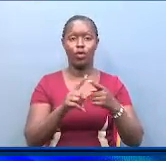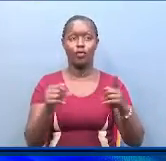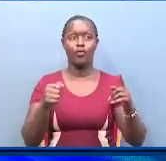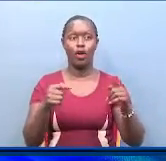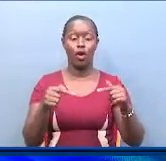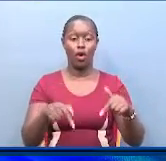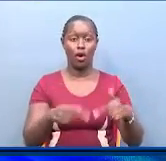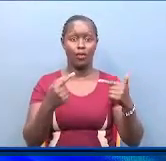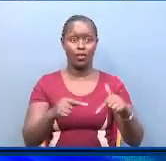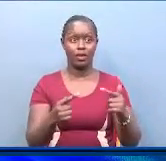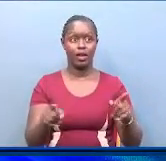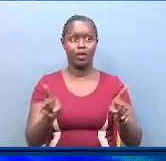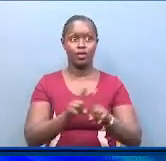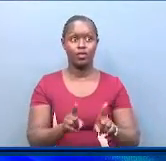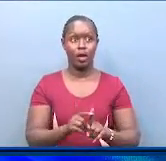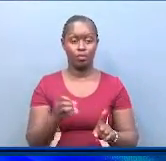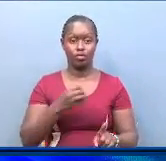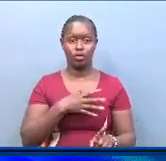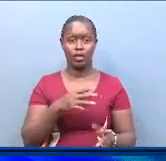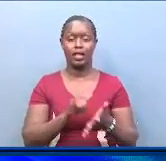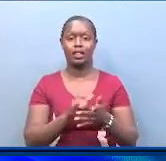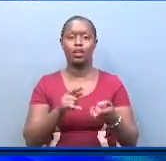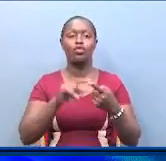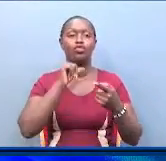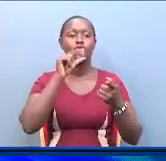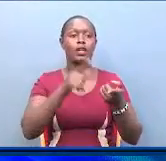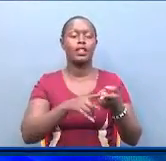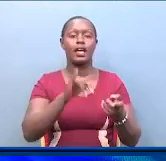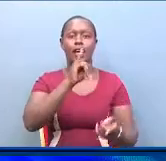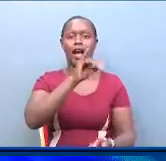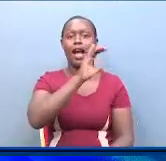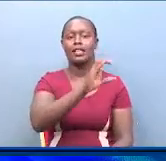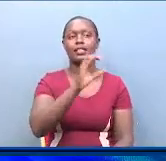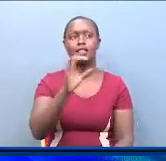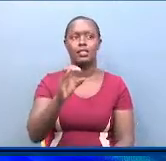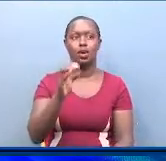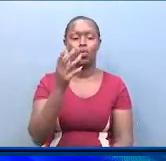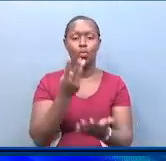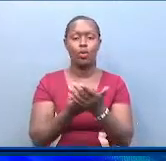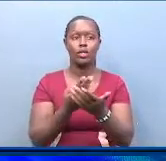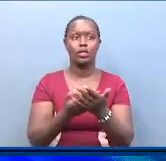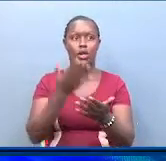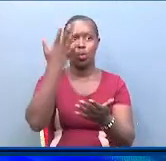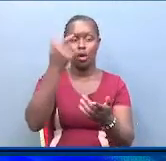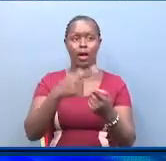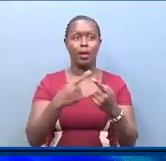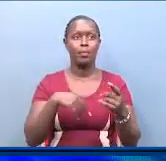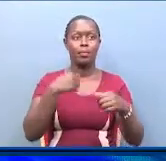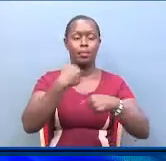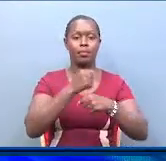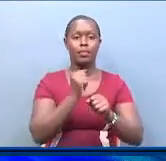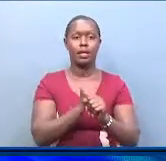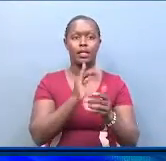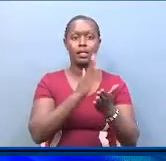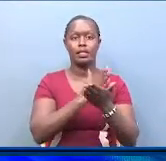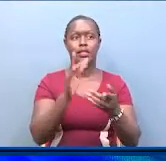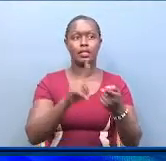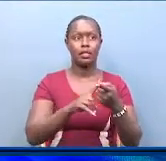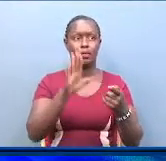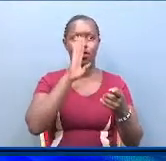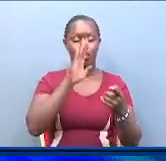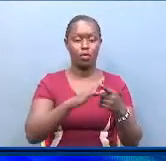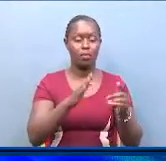I'm surprised they did not appear in the ICC witnesses because they have been placing some candidates to be ahead